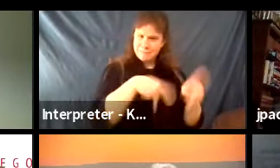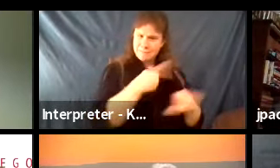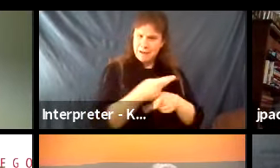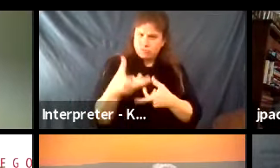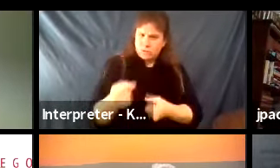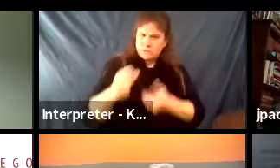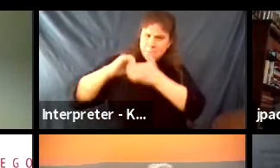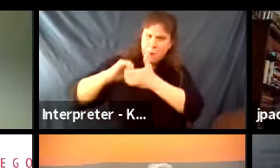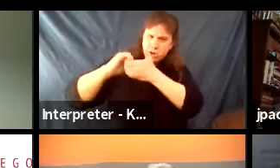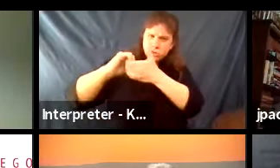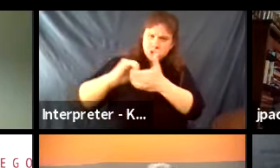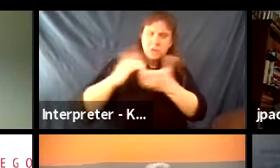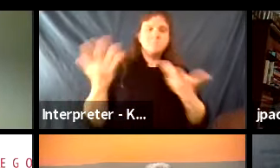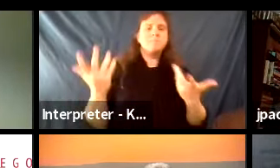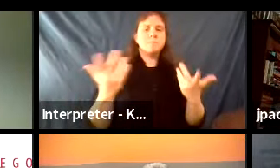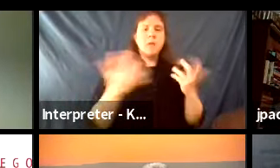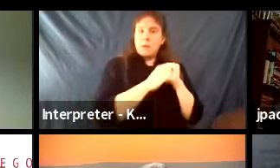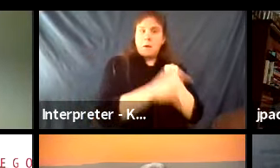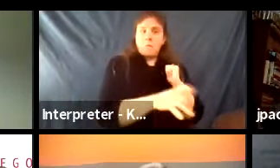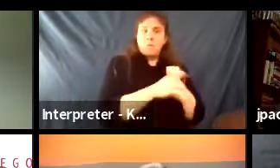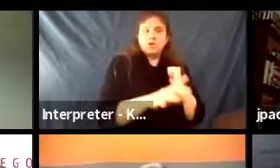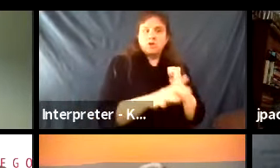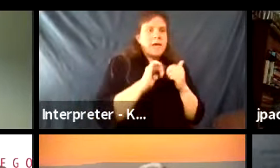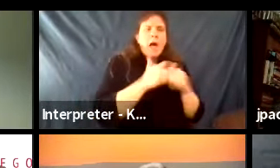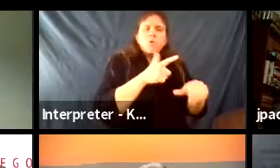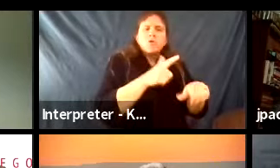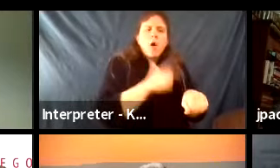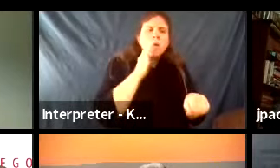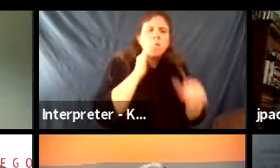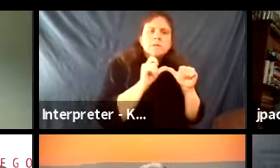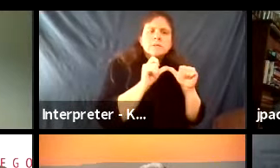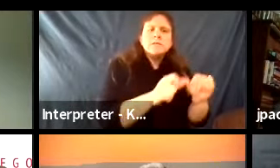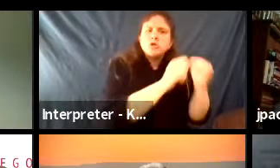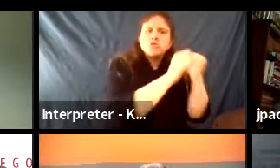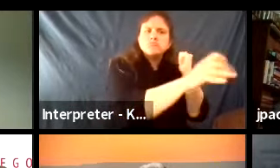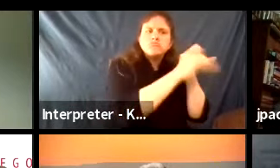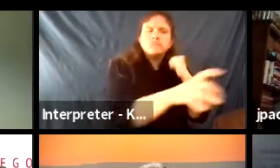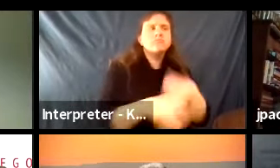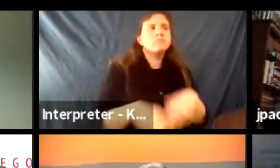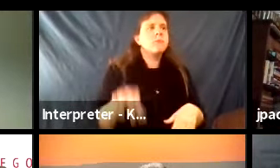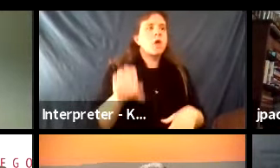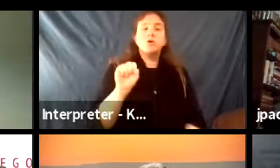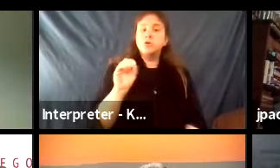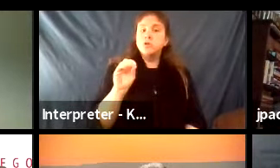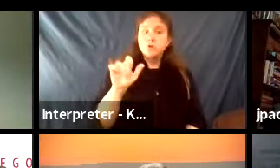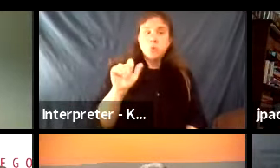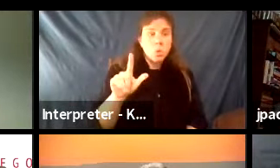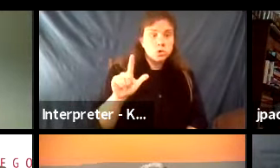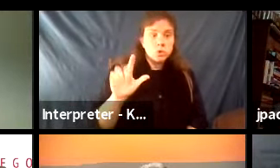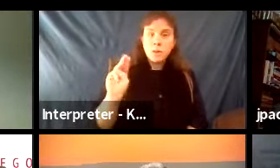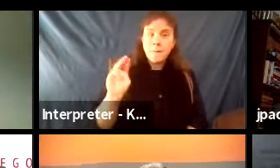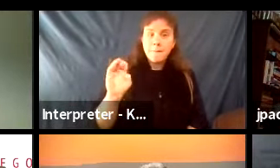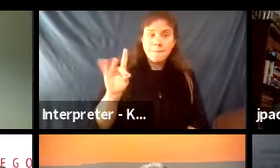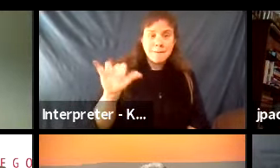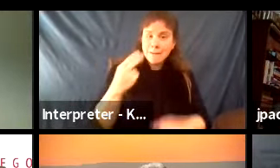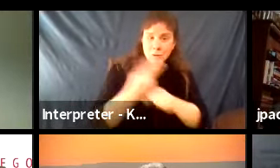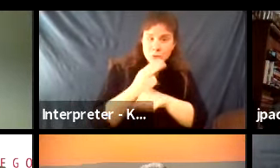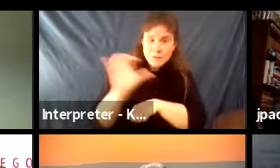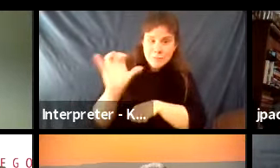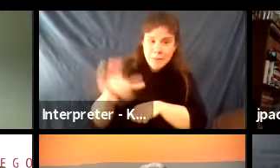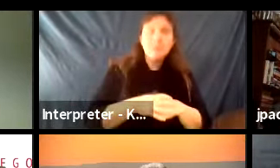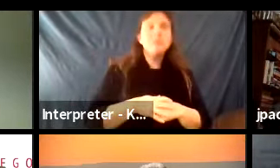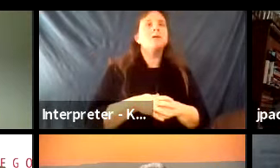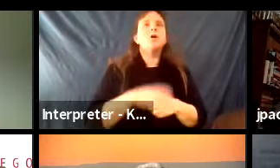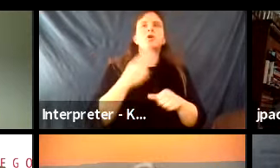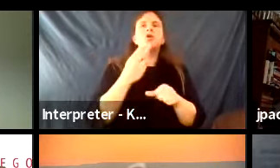these ads running? What does the campaign look like? Is there social media? Is it going on things that, our ethnic monolingual communities are